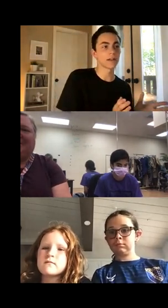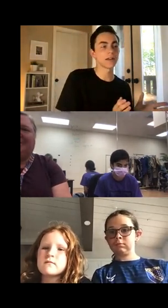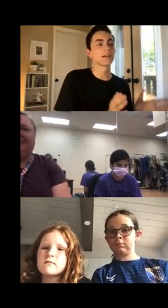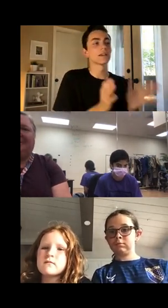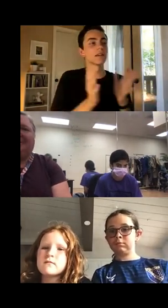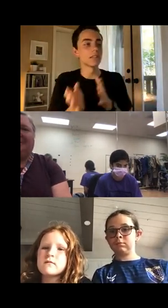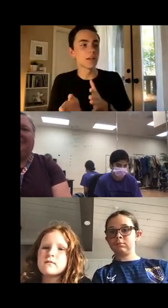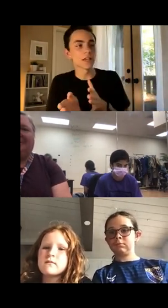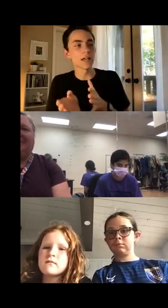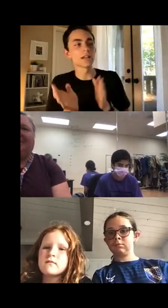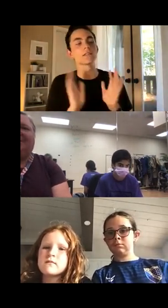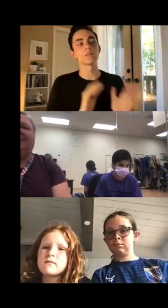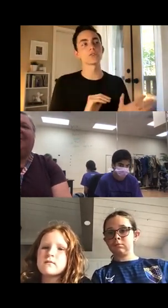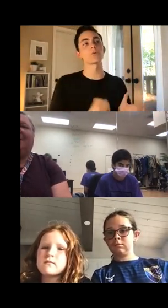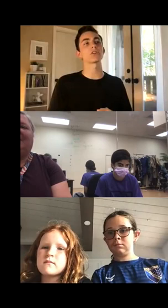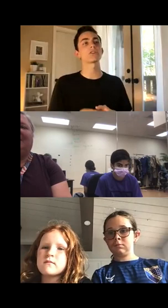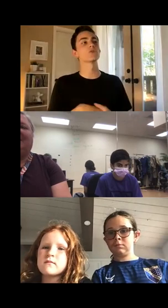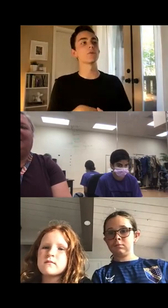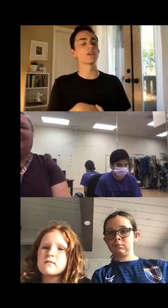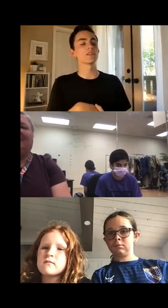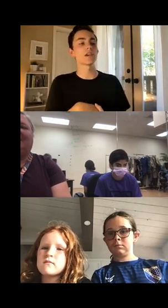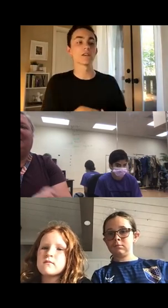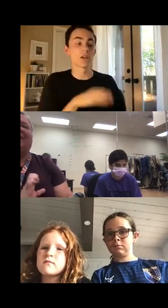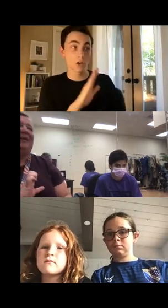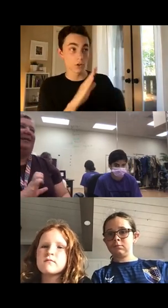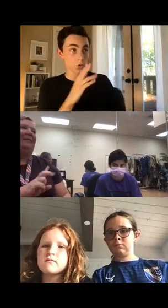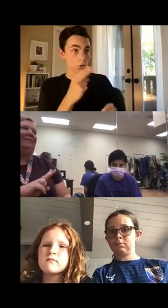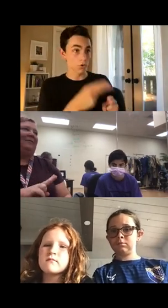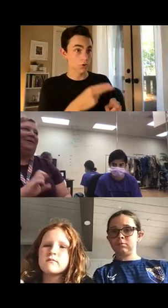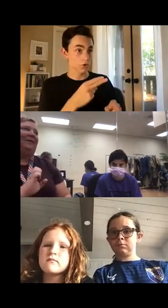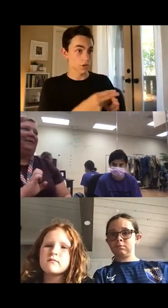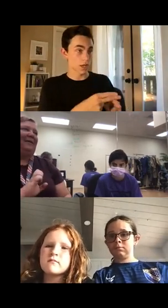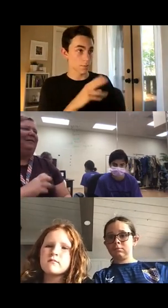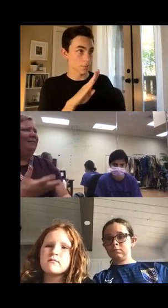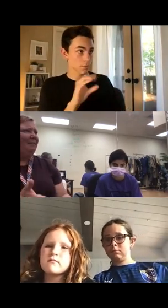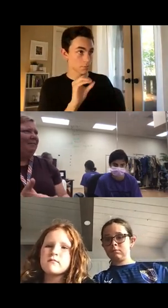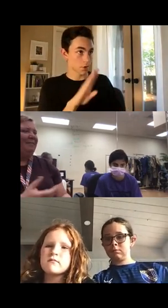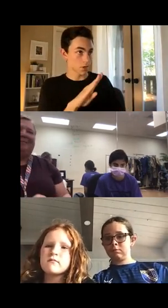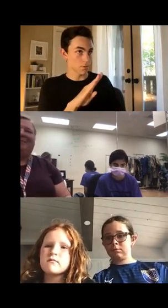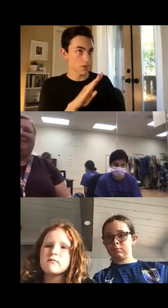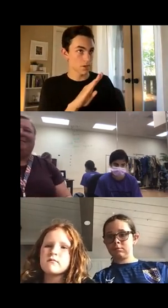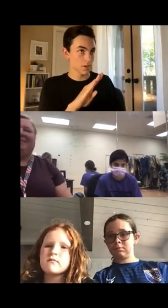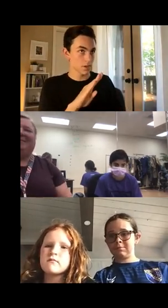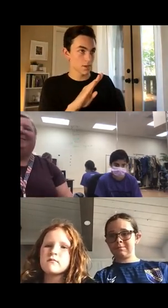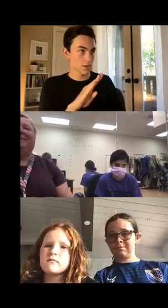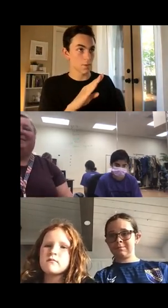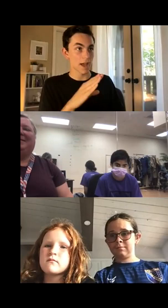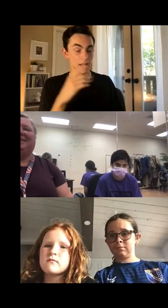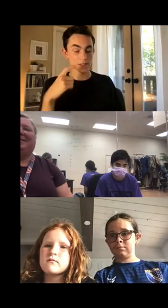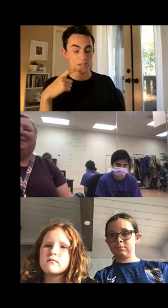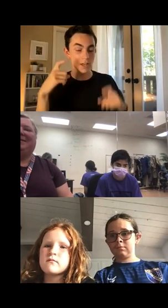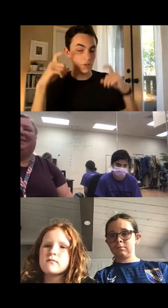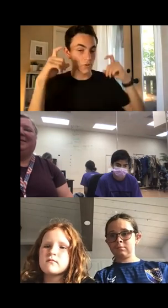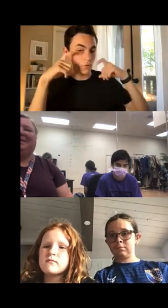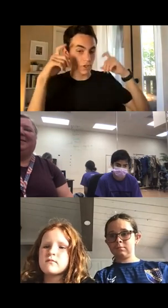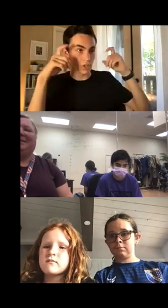name, give the name again, and then respond. So I may say, your name, Bob. I'm